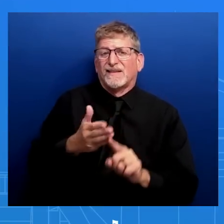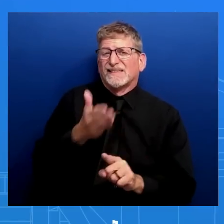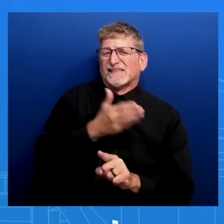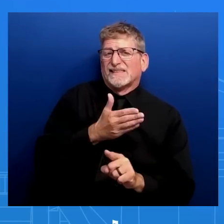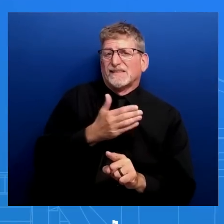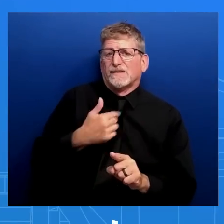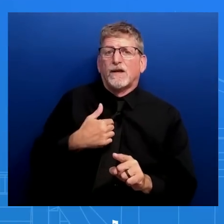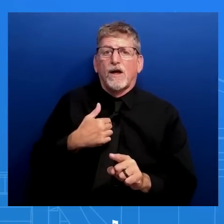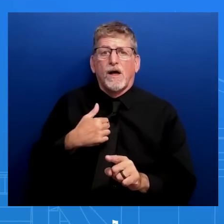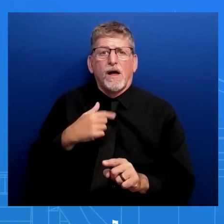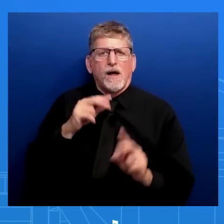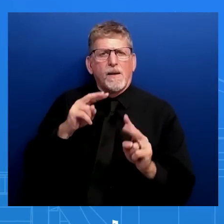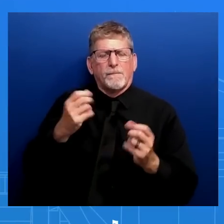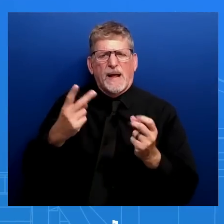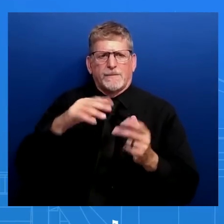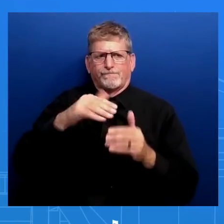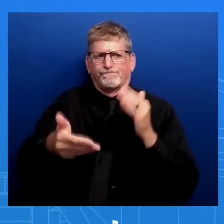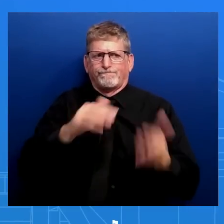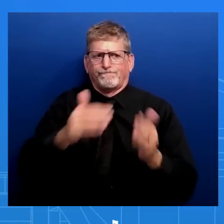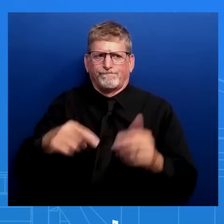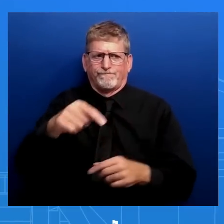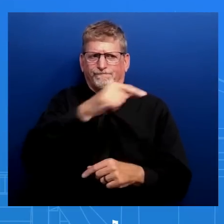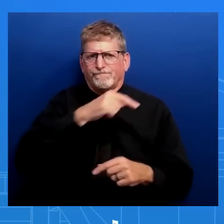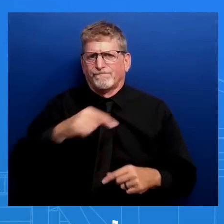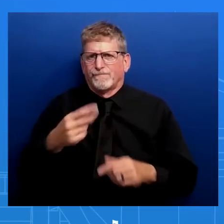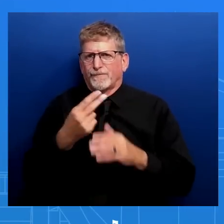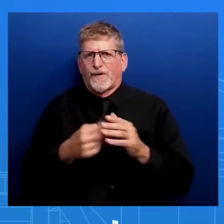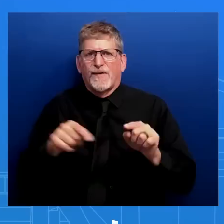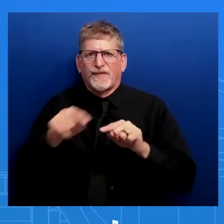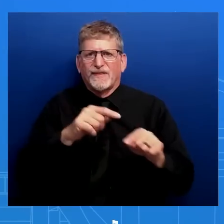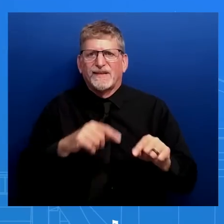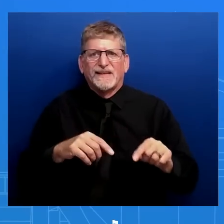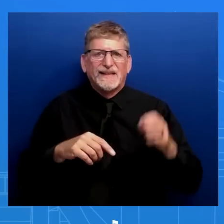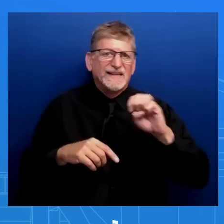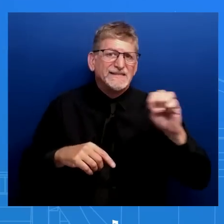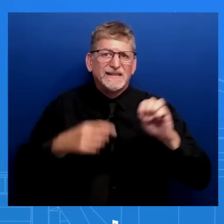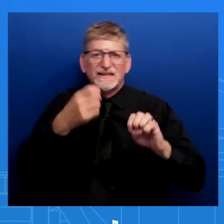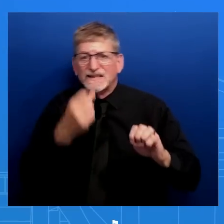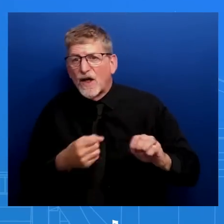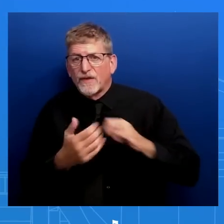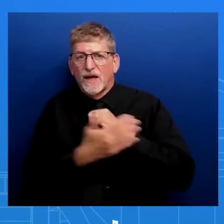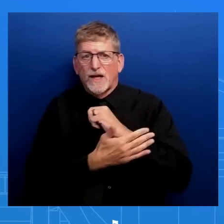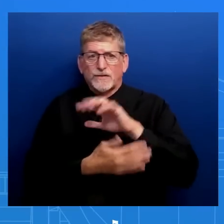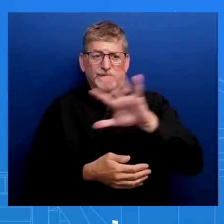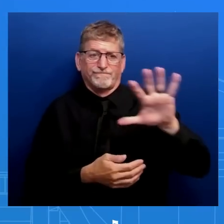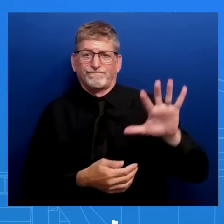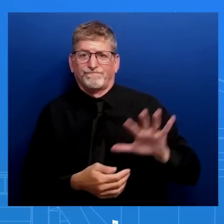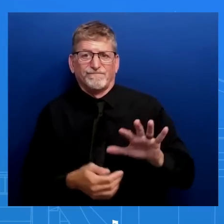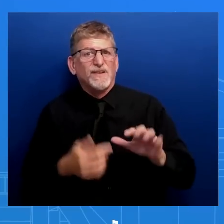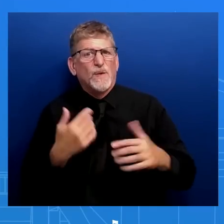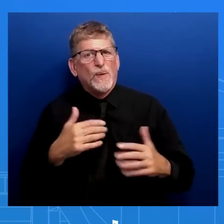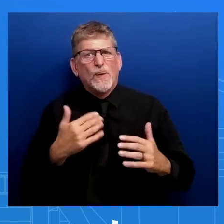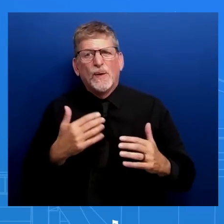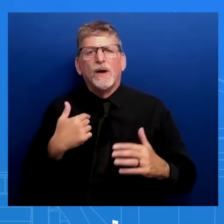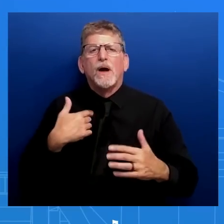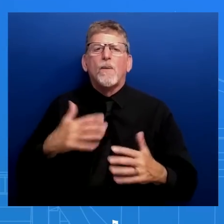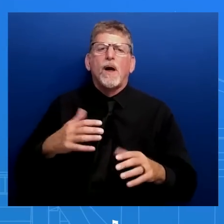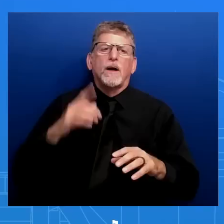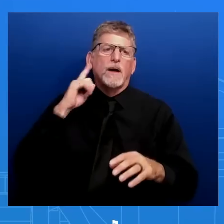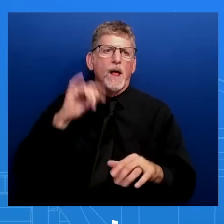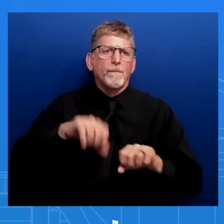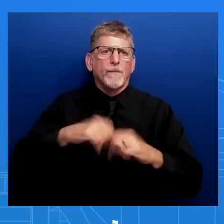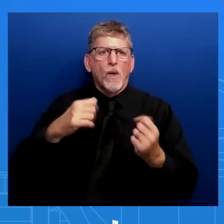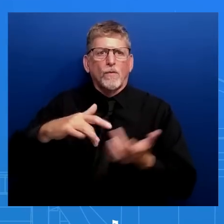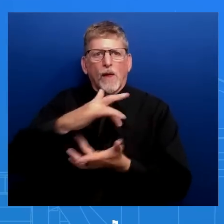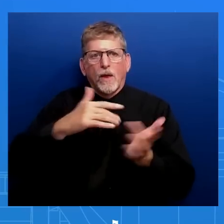active fighting right now in the east and the south of the country. And again, not to sound like a broken record, but what we're trying to do is make sure that the Ukrainians have everything